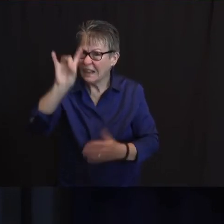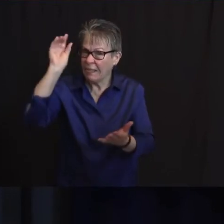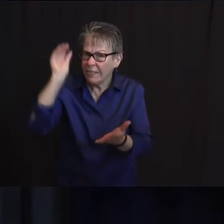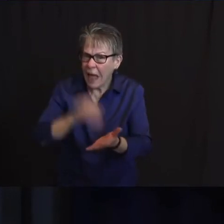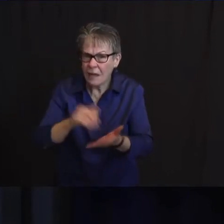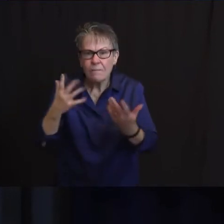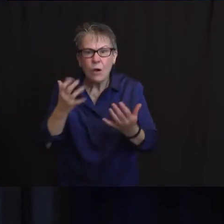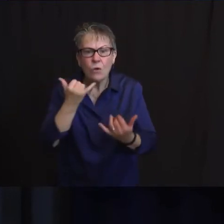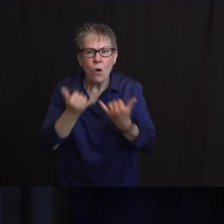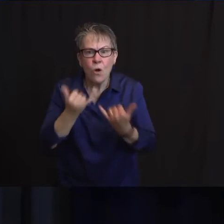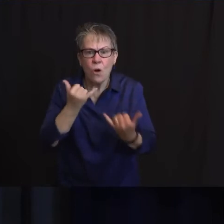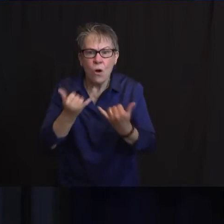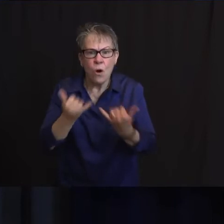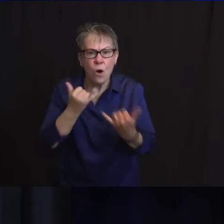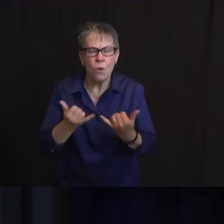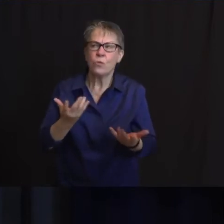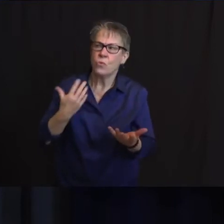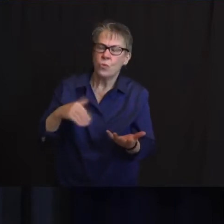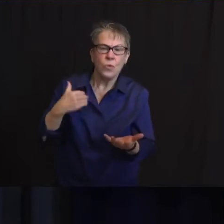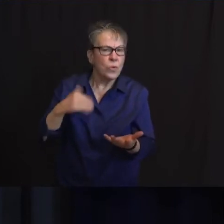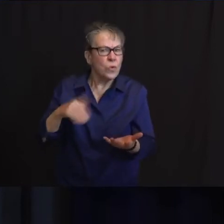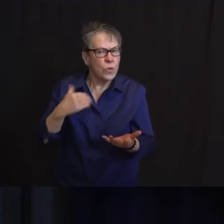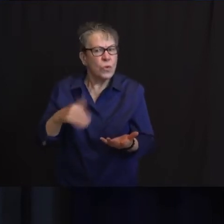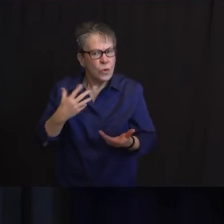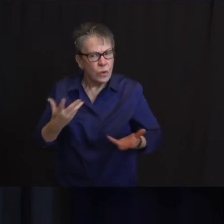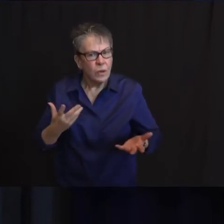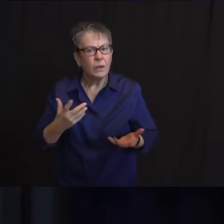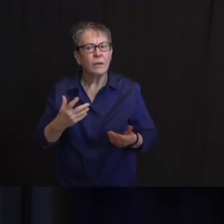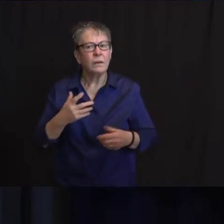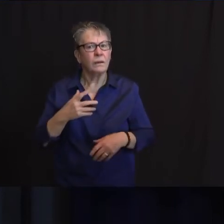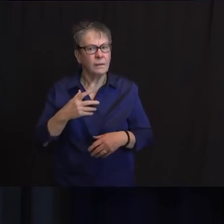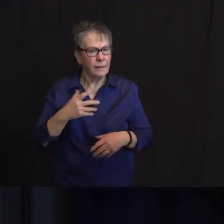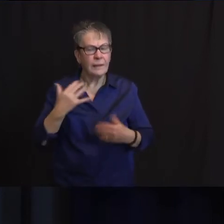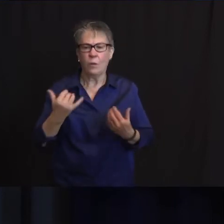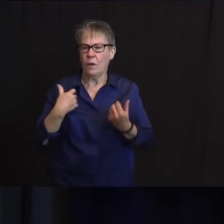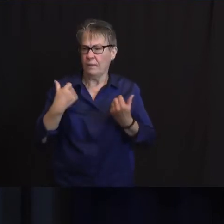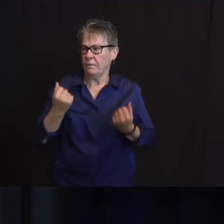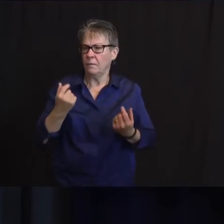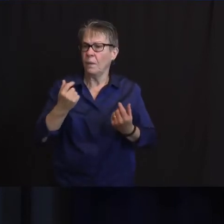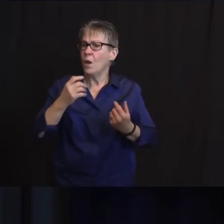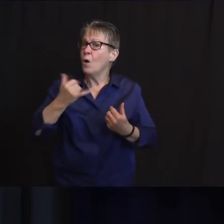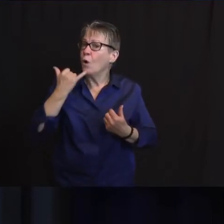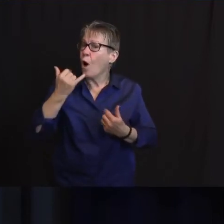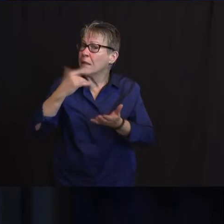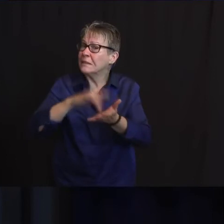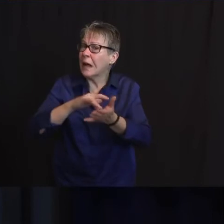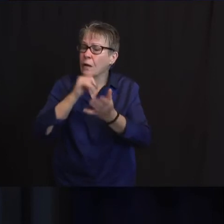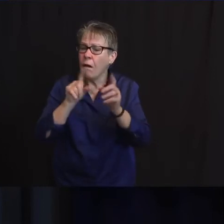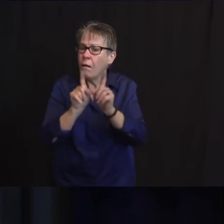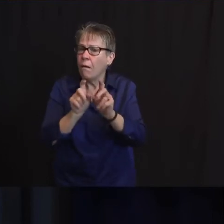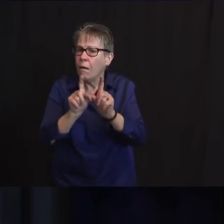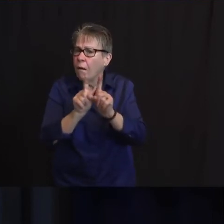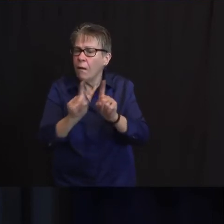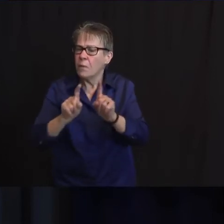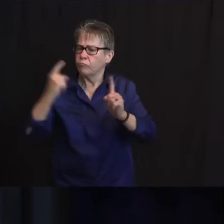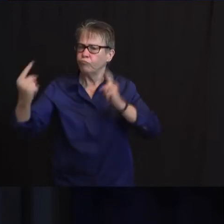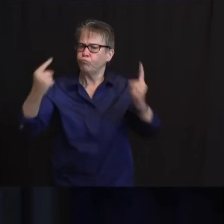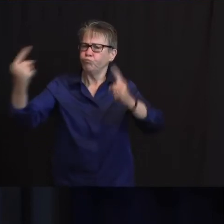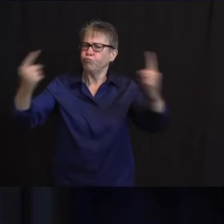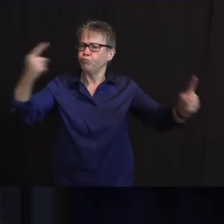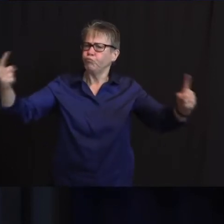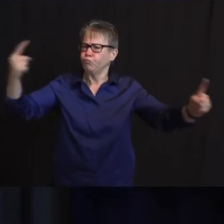safe social distancing measures and has more than 250 trained individuals staffing the call center